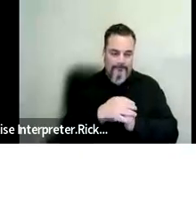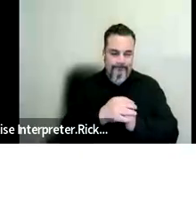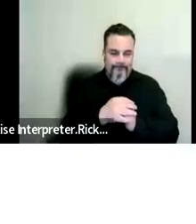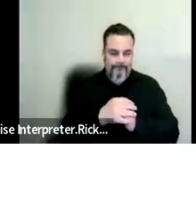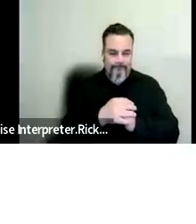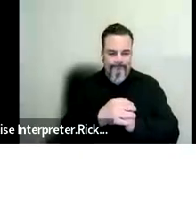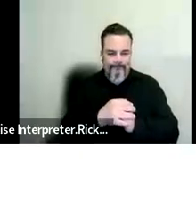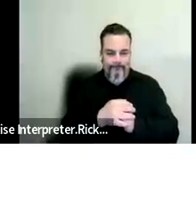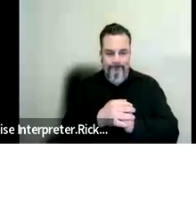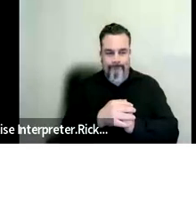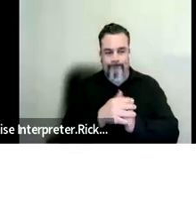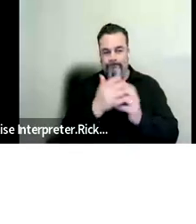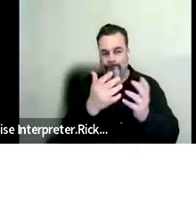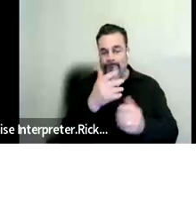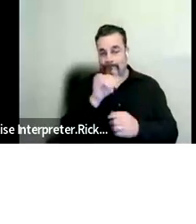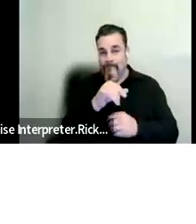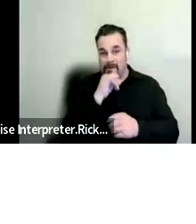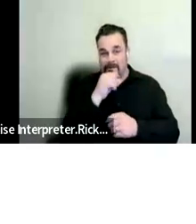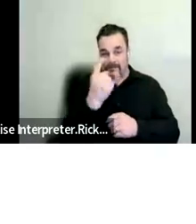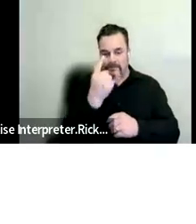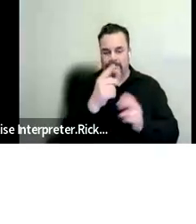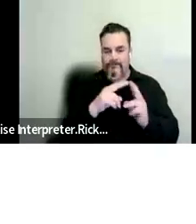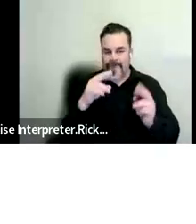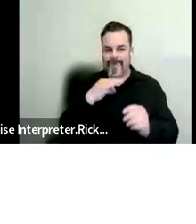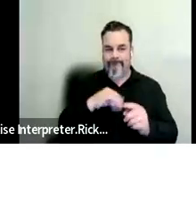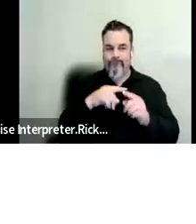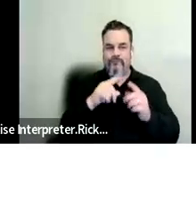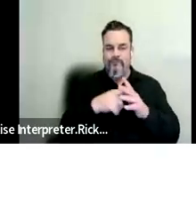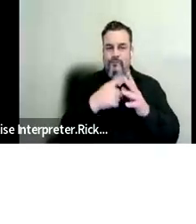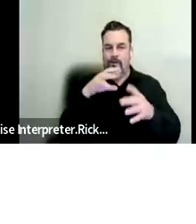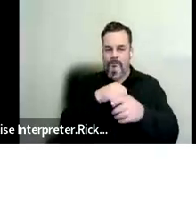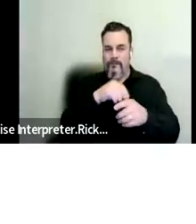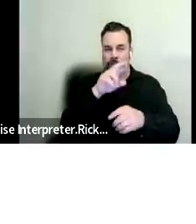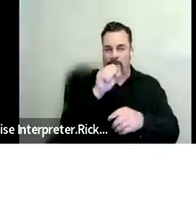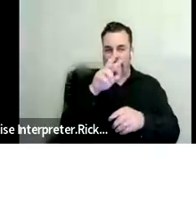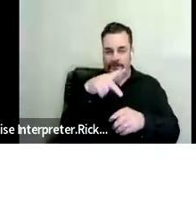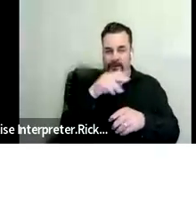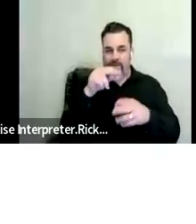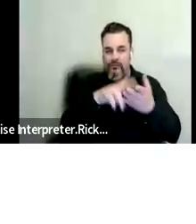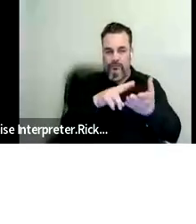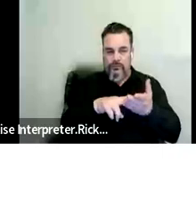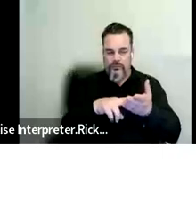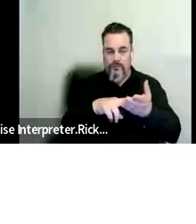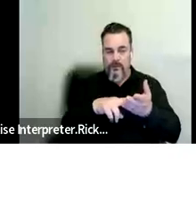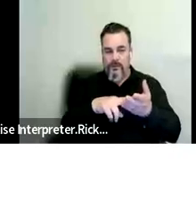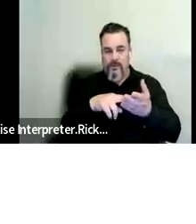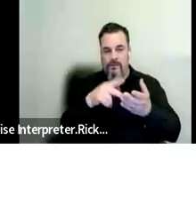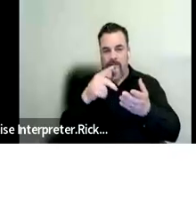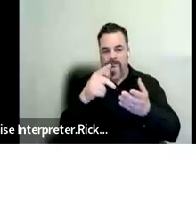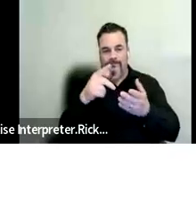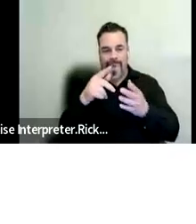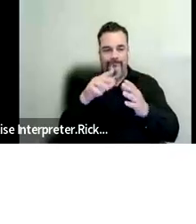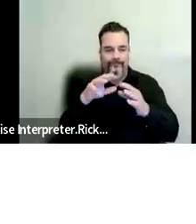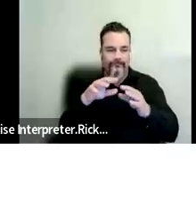Okay, this is something that is, I think, really useful to start to include in your RSVPs and registrations. And you could adapt it or include